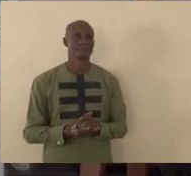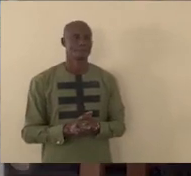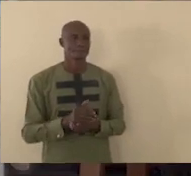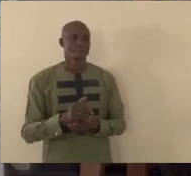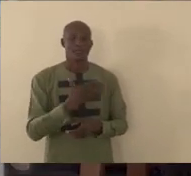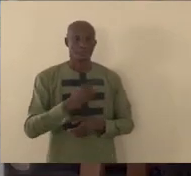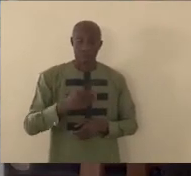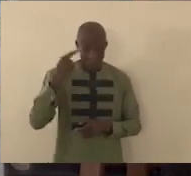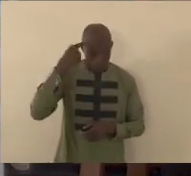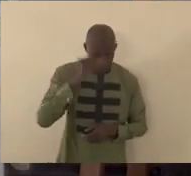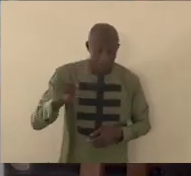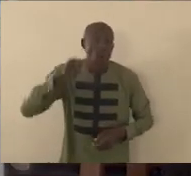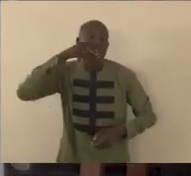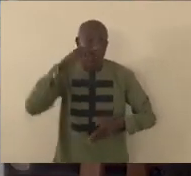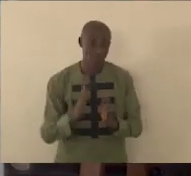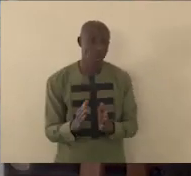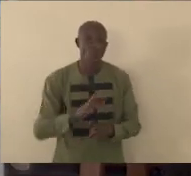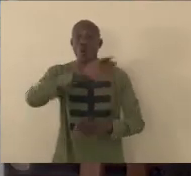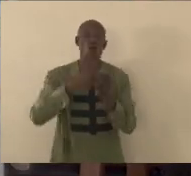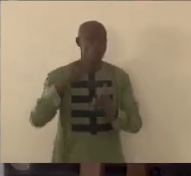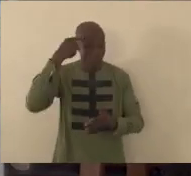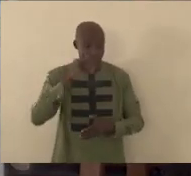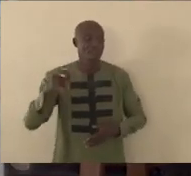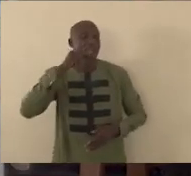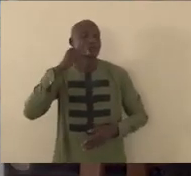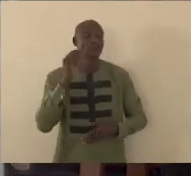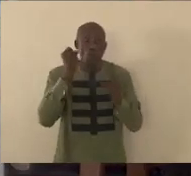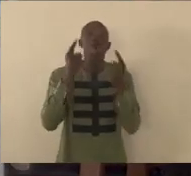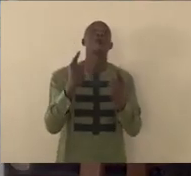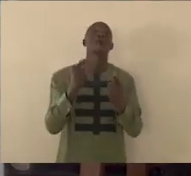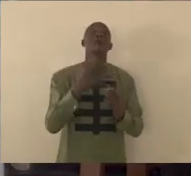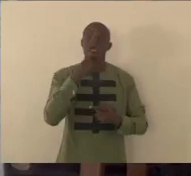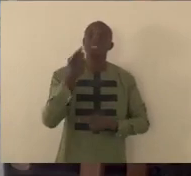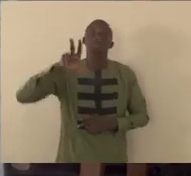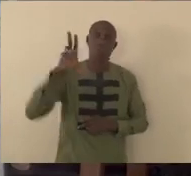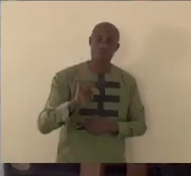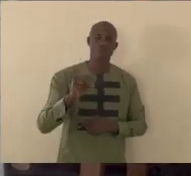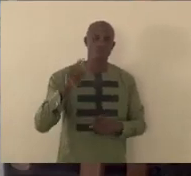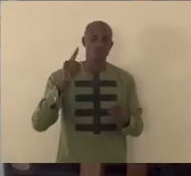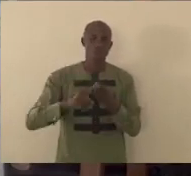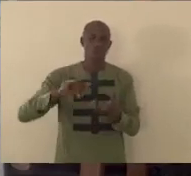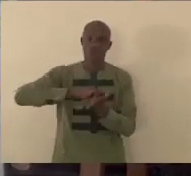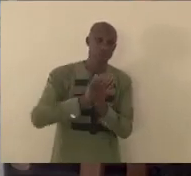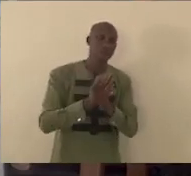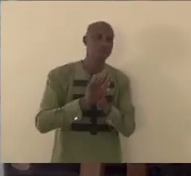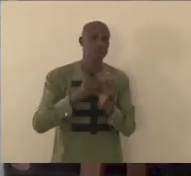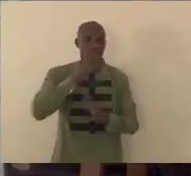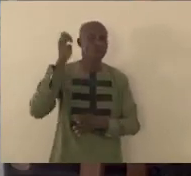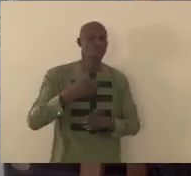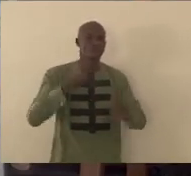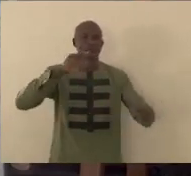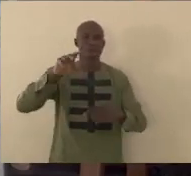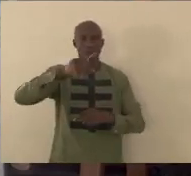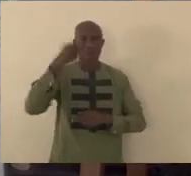And thinking Nigerians, all thinking Nigerians should wake up to say no to such reckless brigandage coming